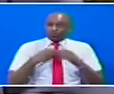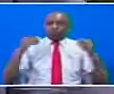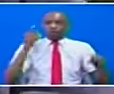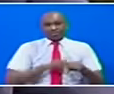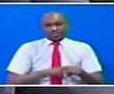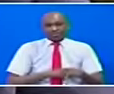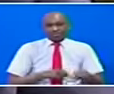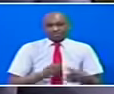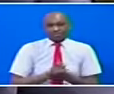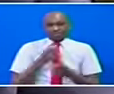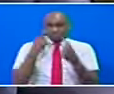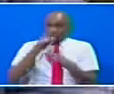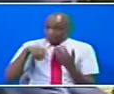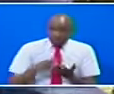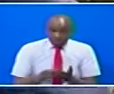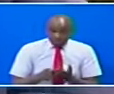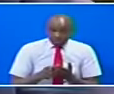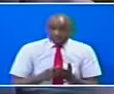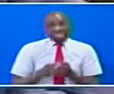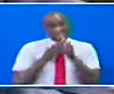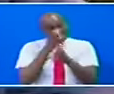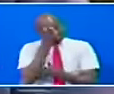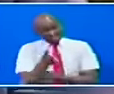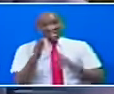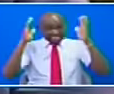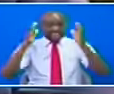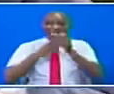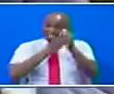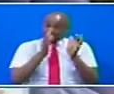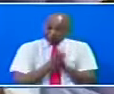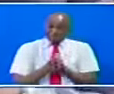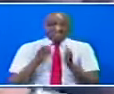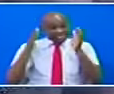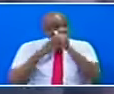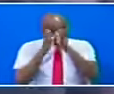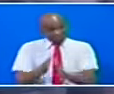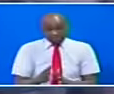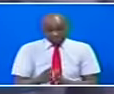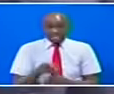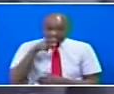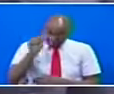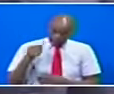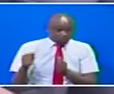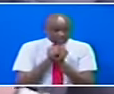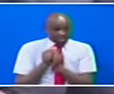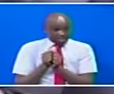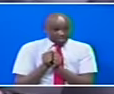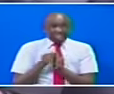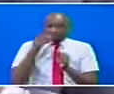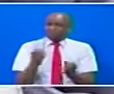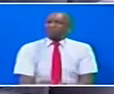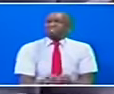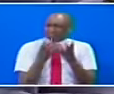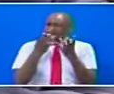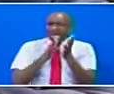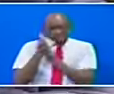time. Talking about great leaders and great leadership who are coming together and sacrificing